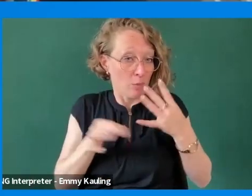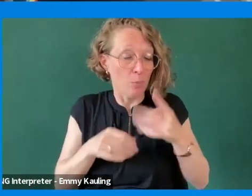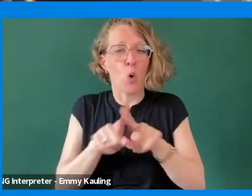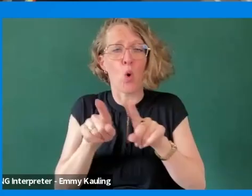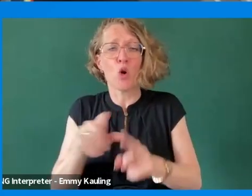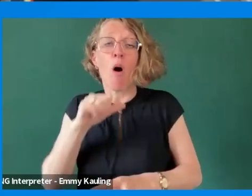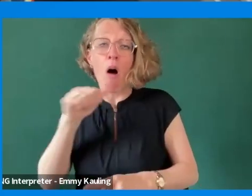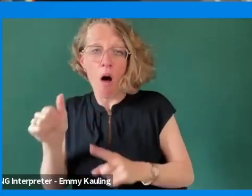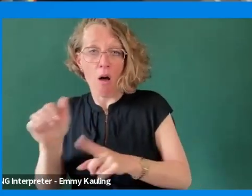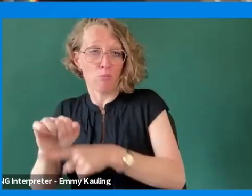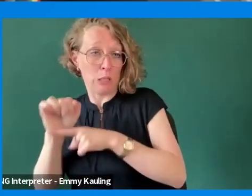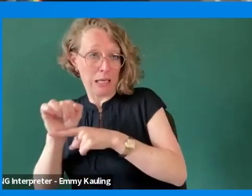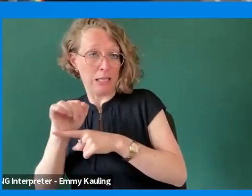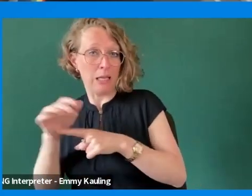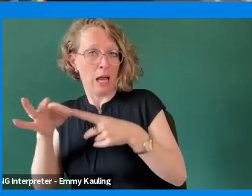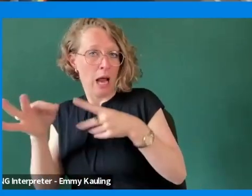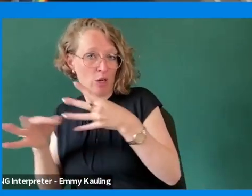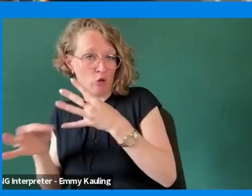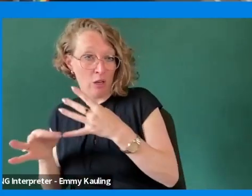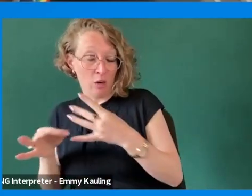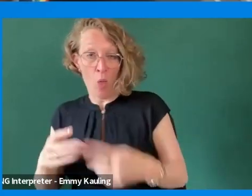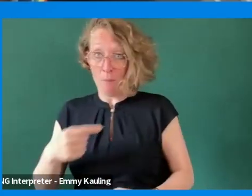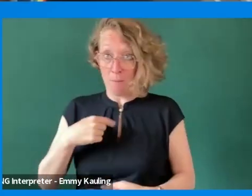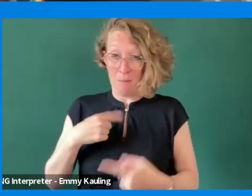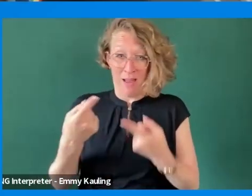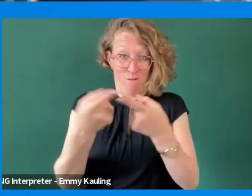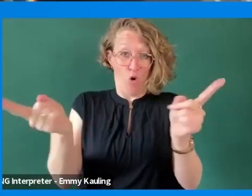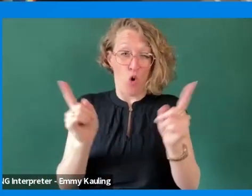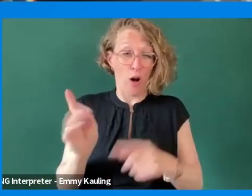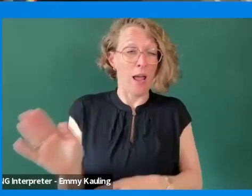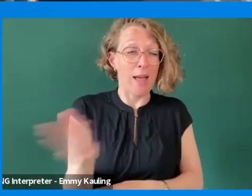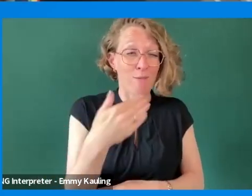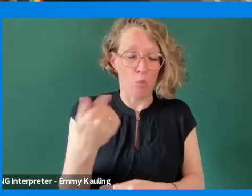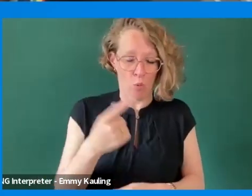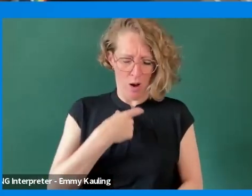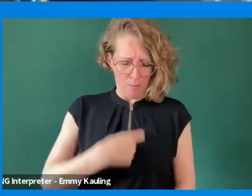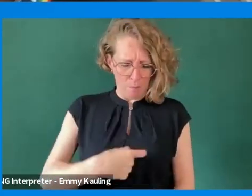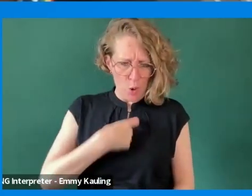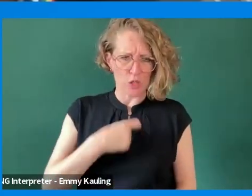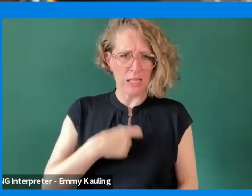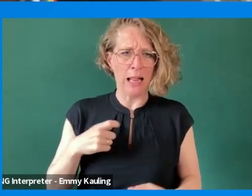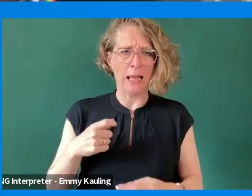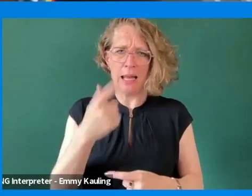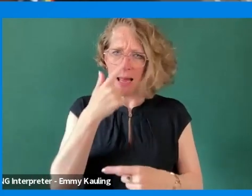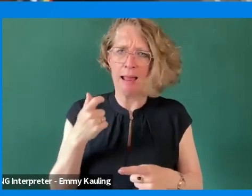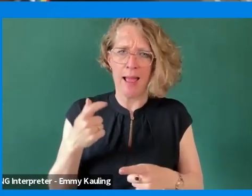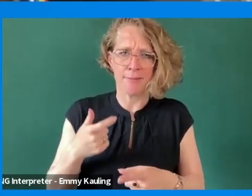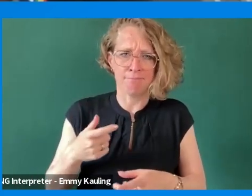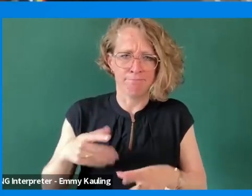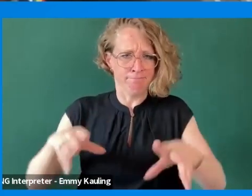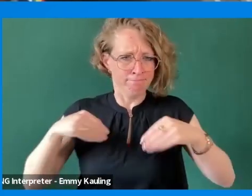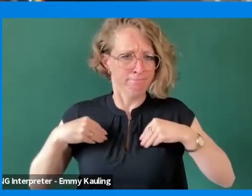unprotected characteristics. But my ask of each of us individually is what can we personally take some responsibility for in